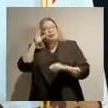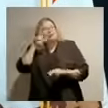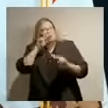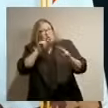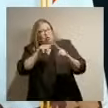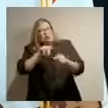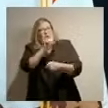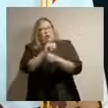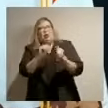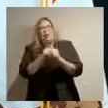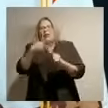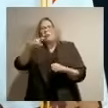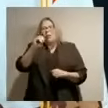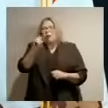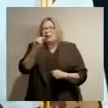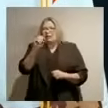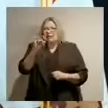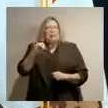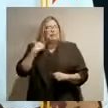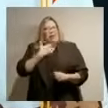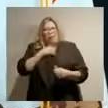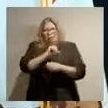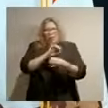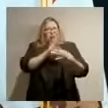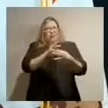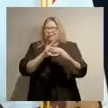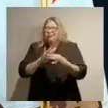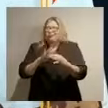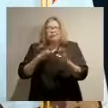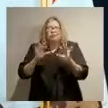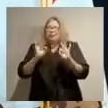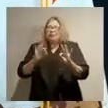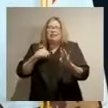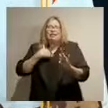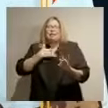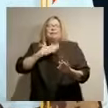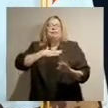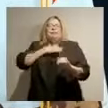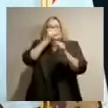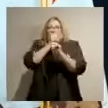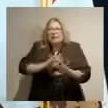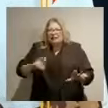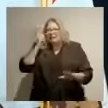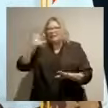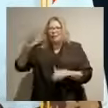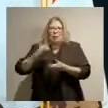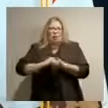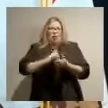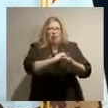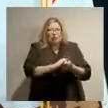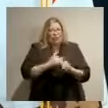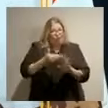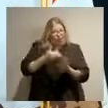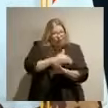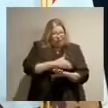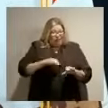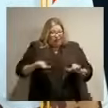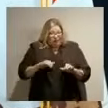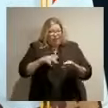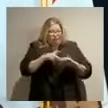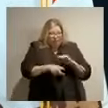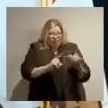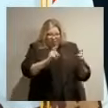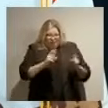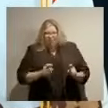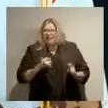Our working relationship has been next level. I'm blessed by their partnership. The early actions, a demonstrable example of